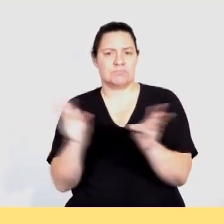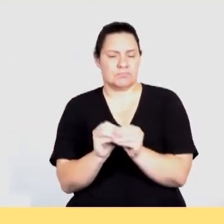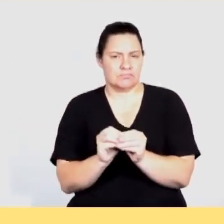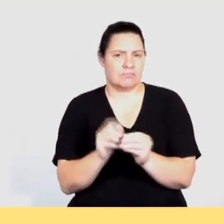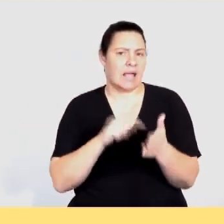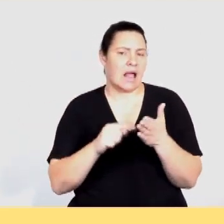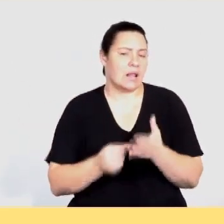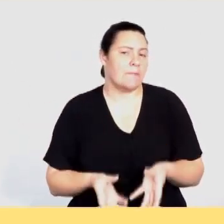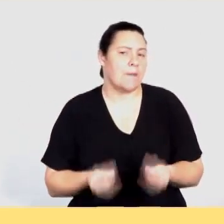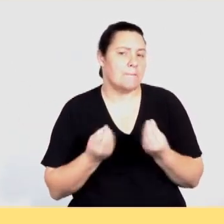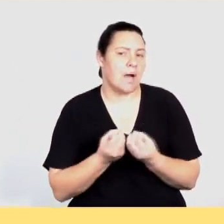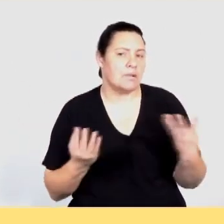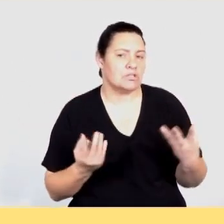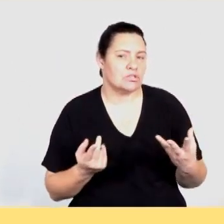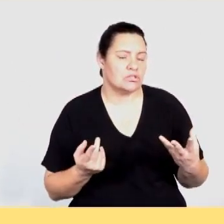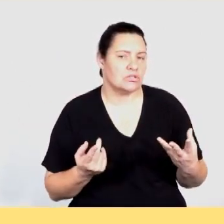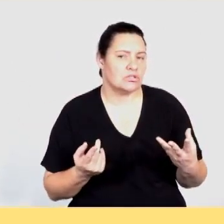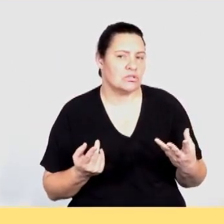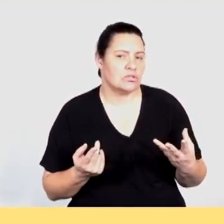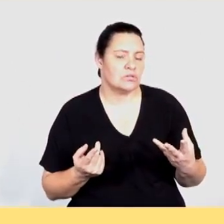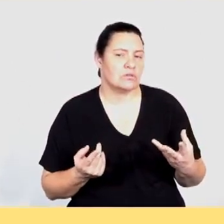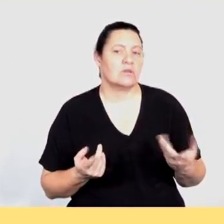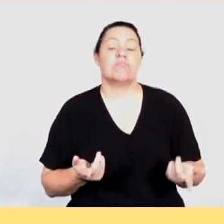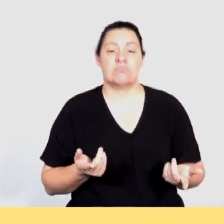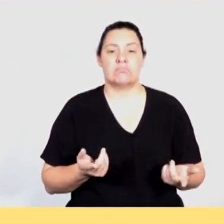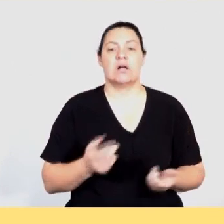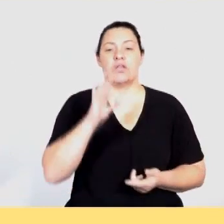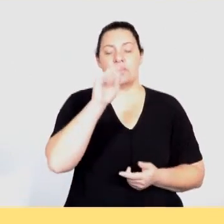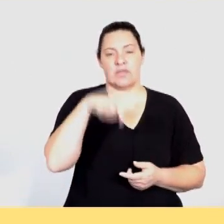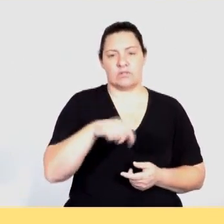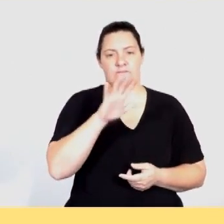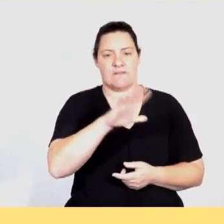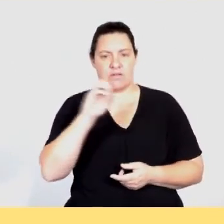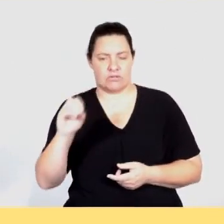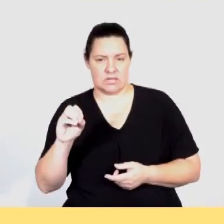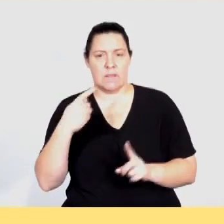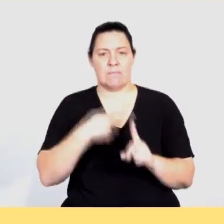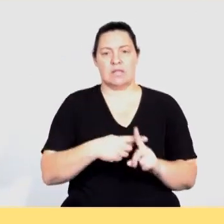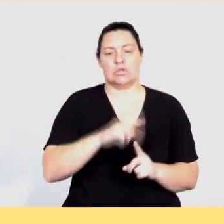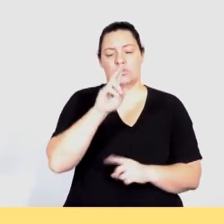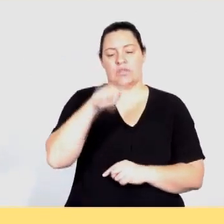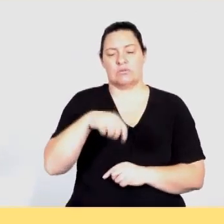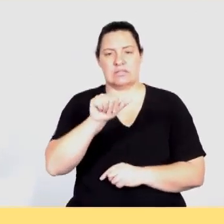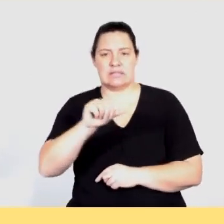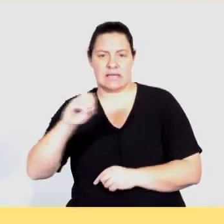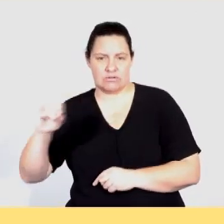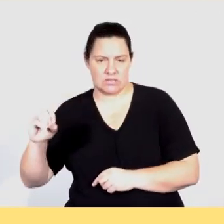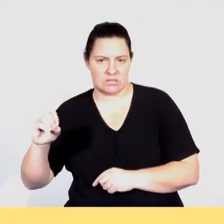Please quickly punch those in your calculator. How much do you get? If you say 3,500